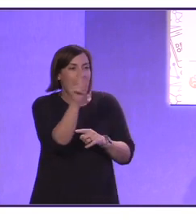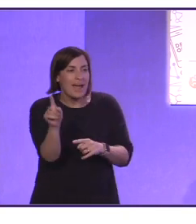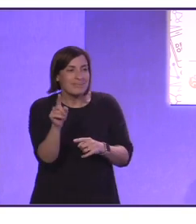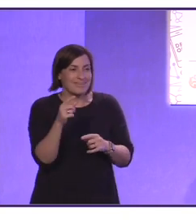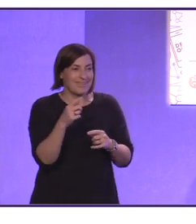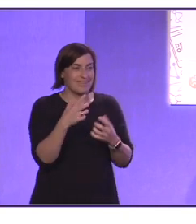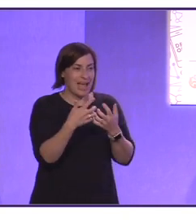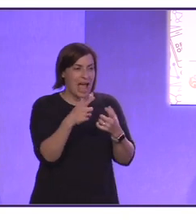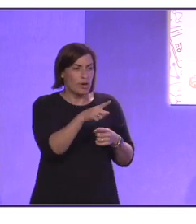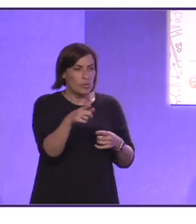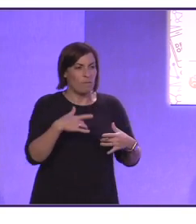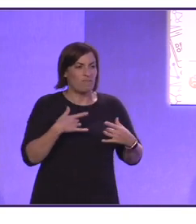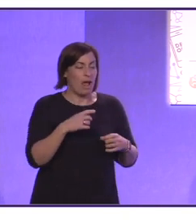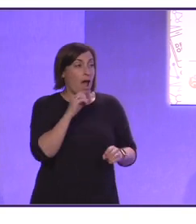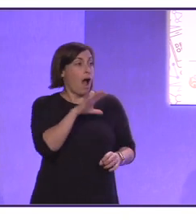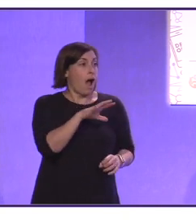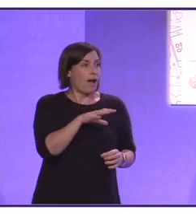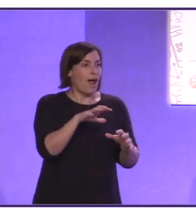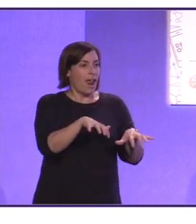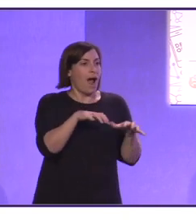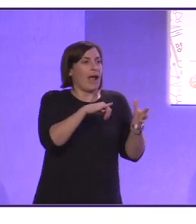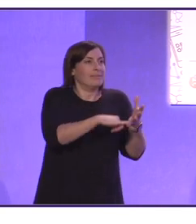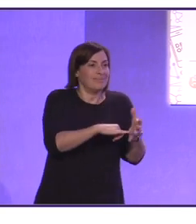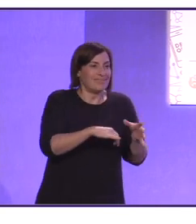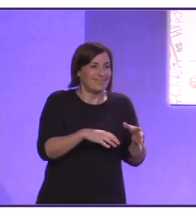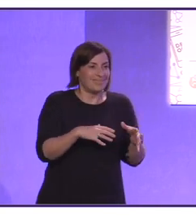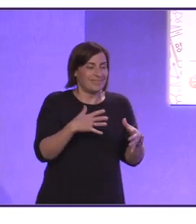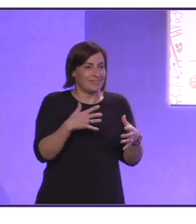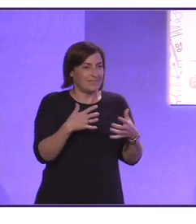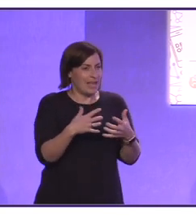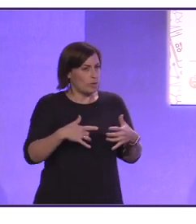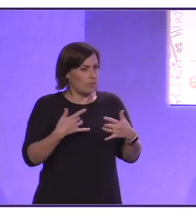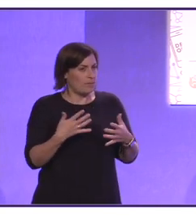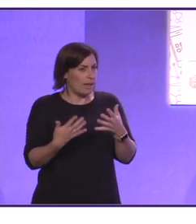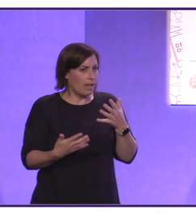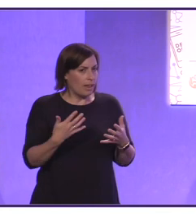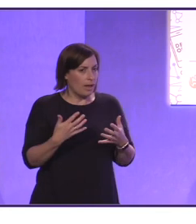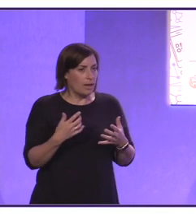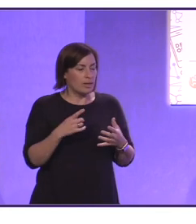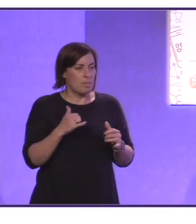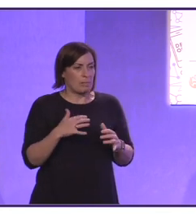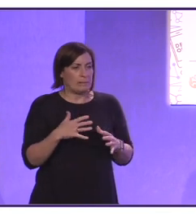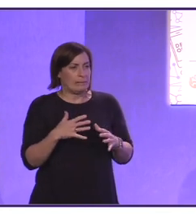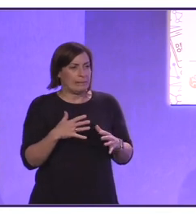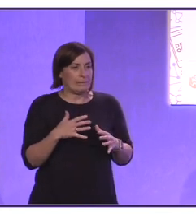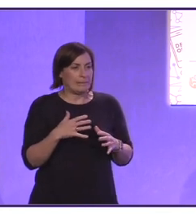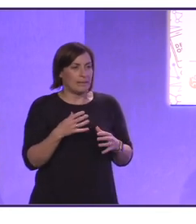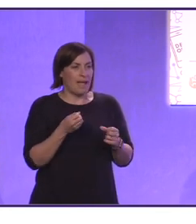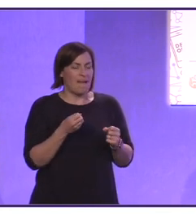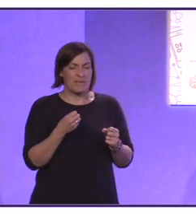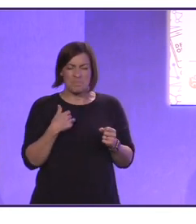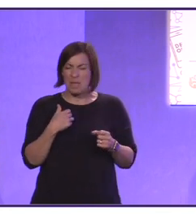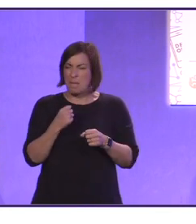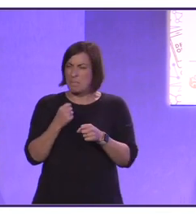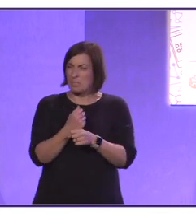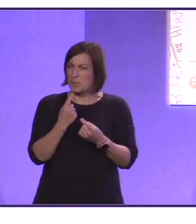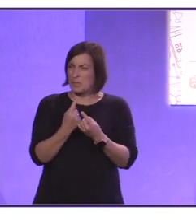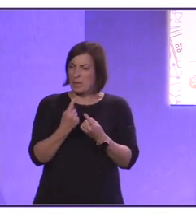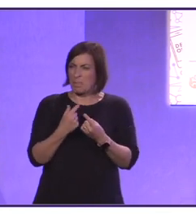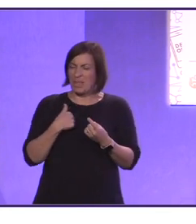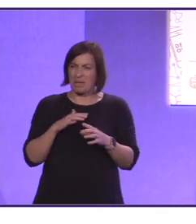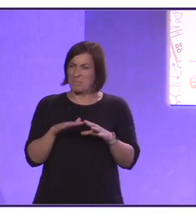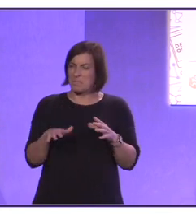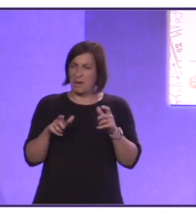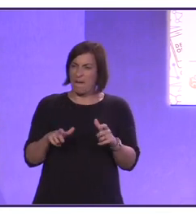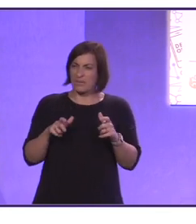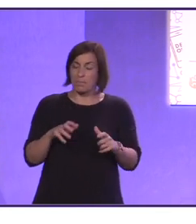that call and response. And I hope that it had an element of I'm doing something I'm a little bit uncomfortable